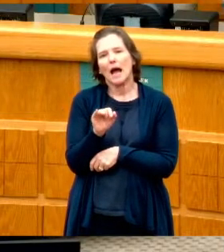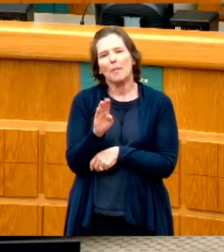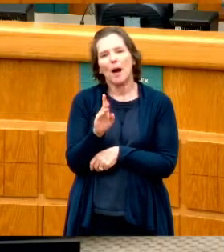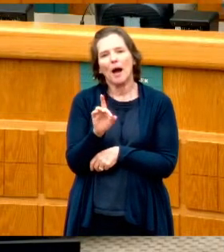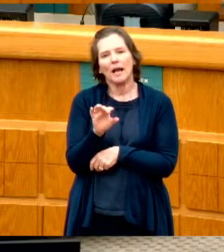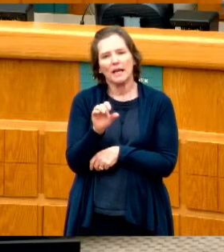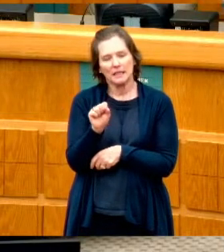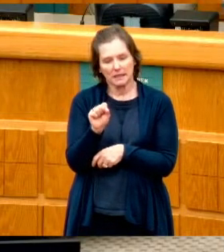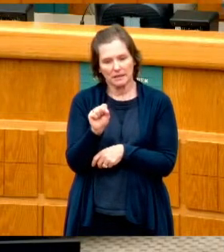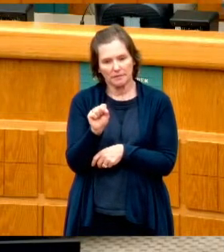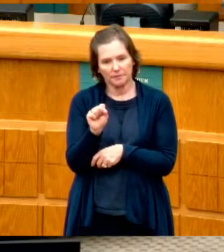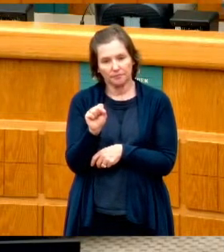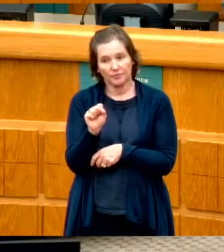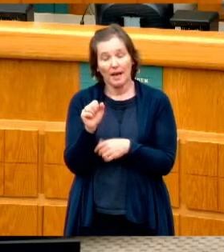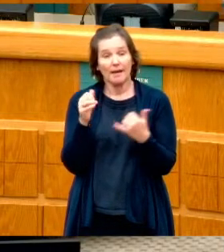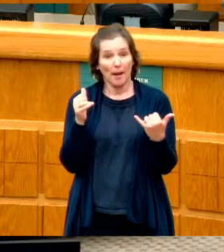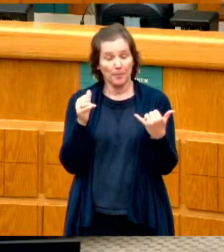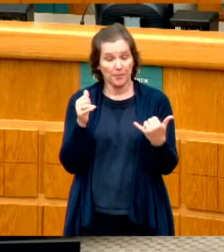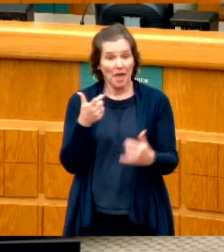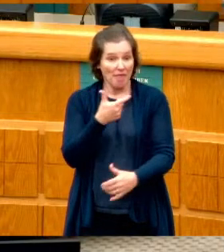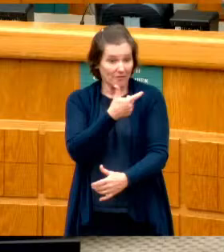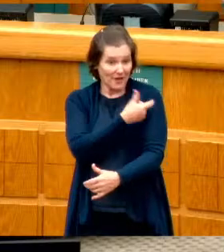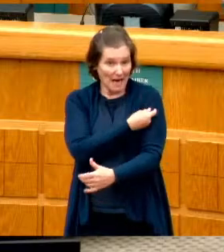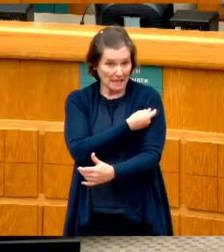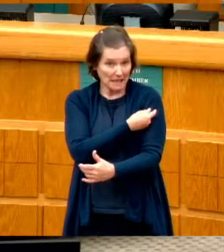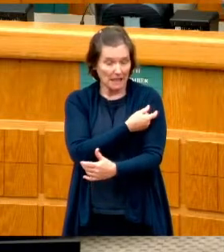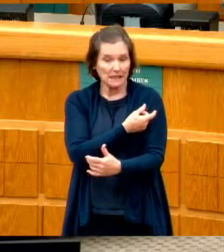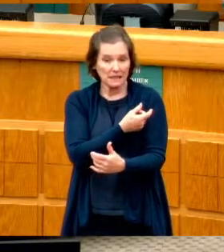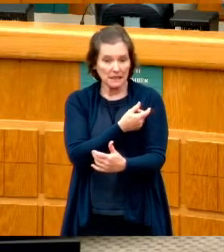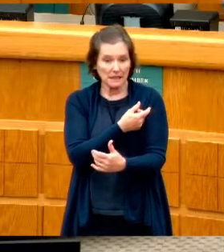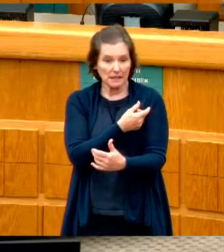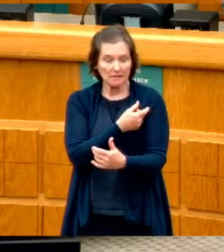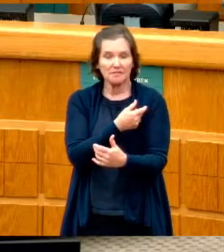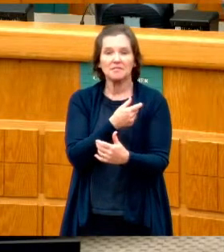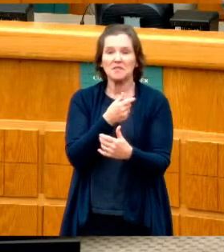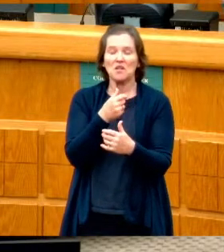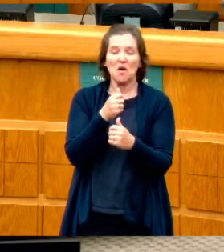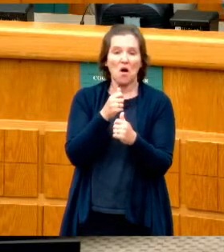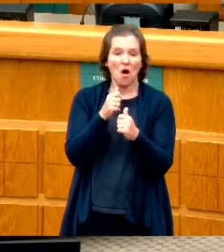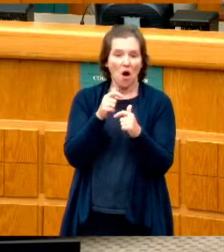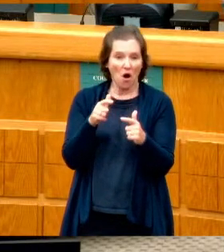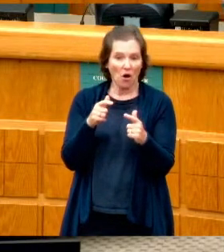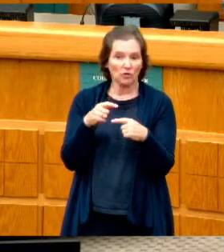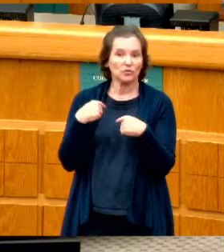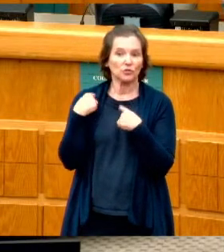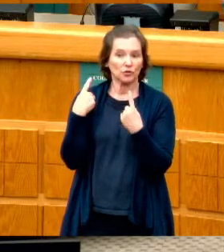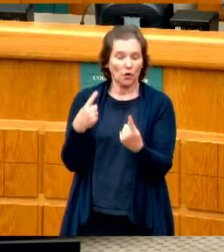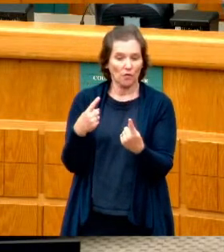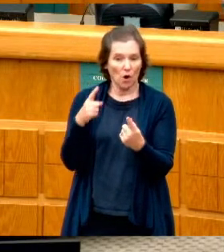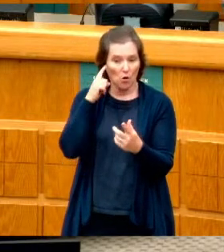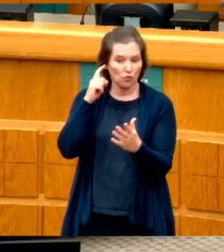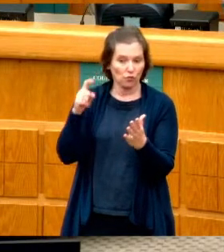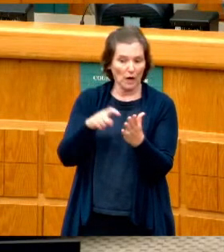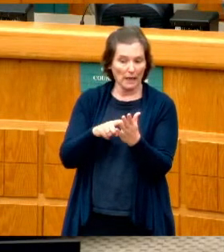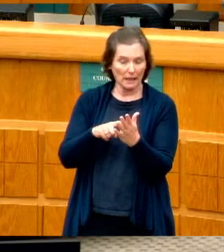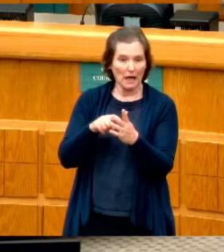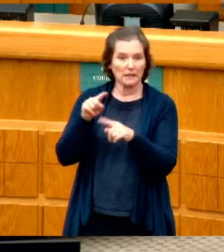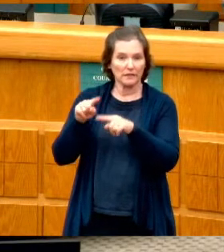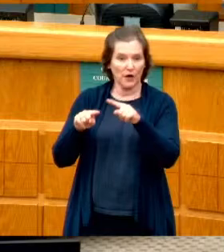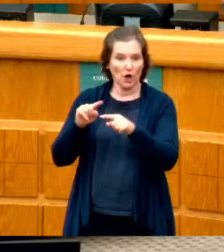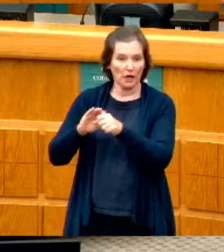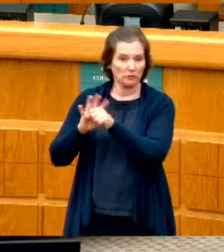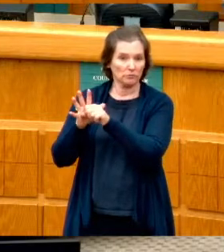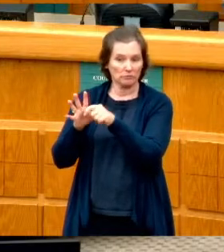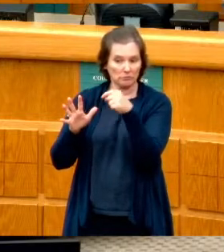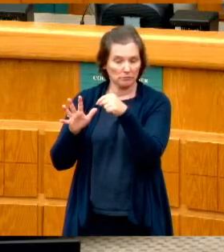and J&J, these authorized vaccines, recognize these variants. We also know that vaccines help